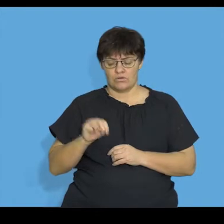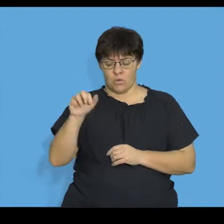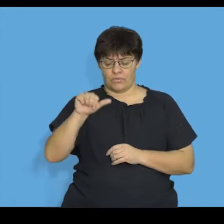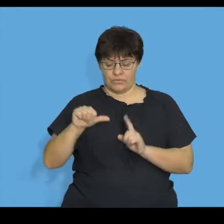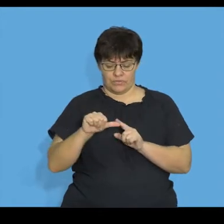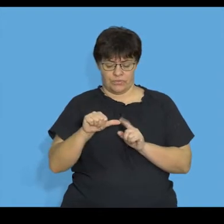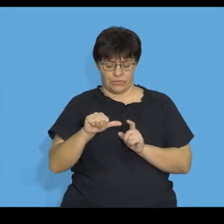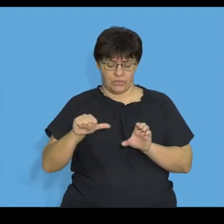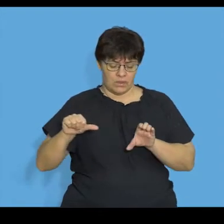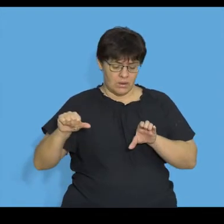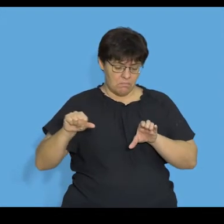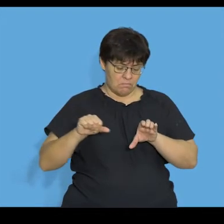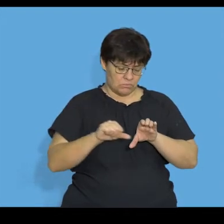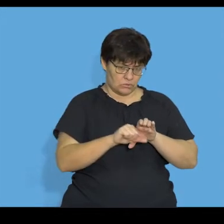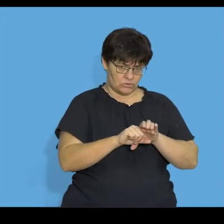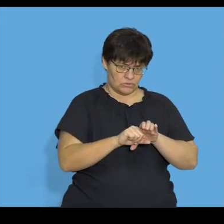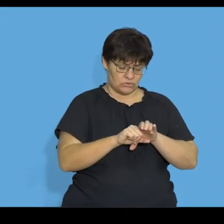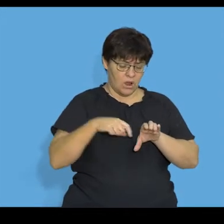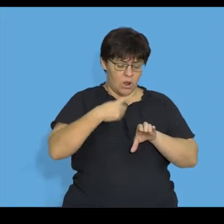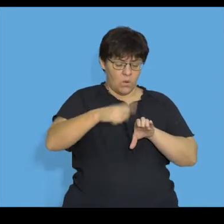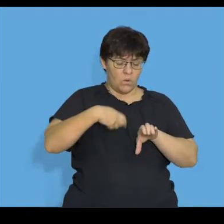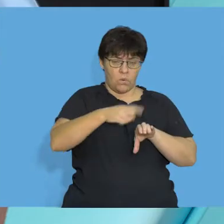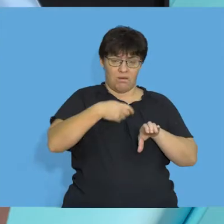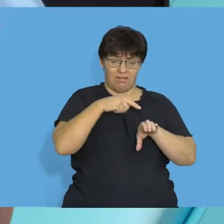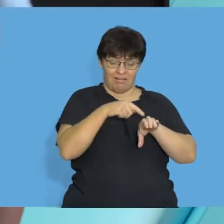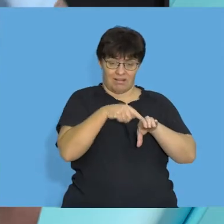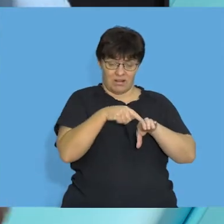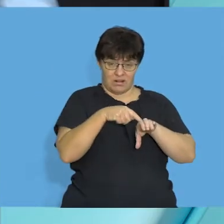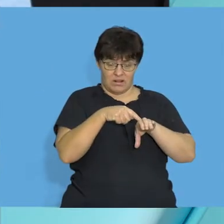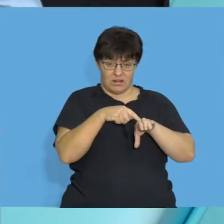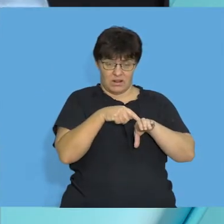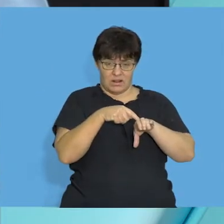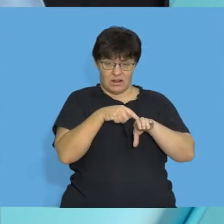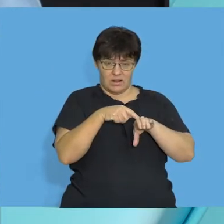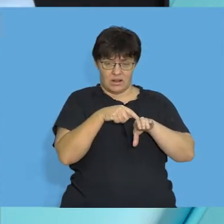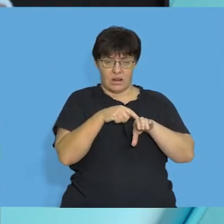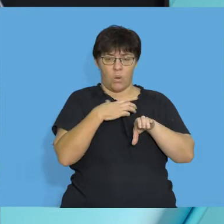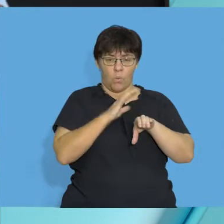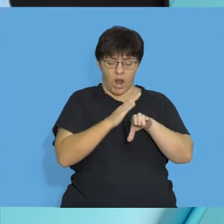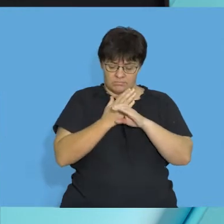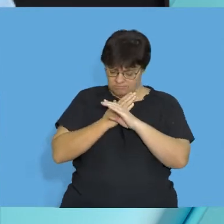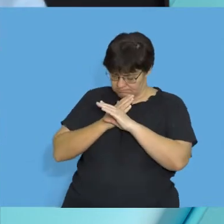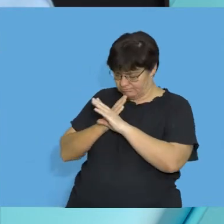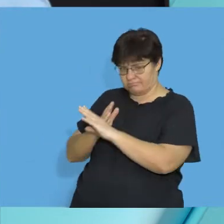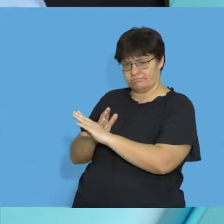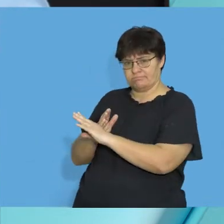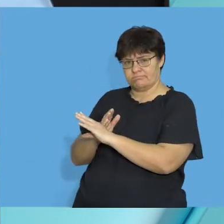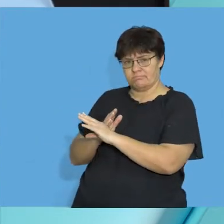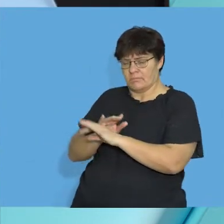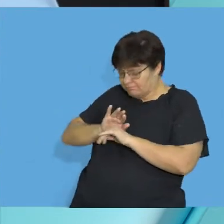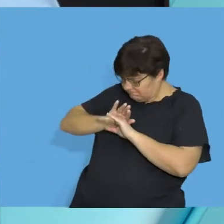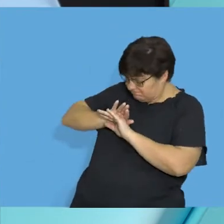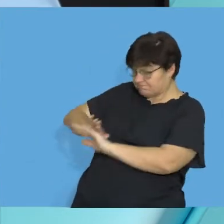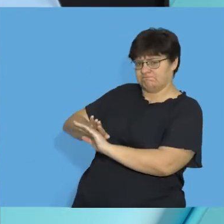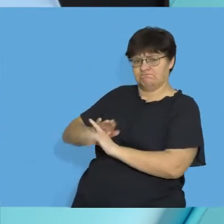coil, then the coil itself tries to repel the approaching north